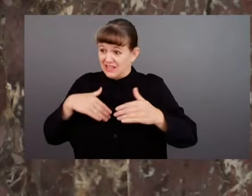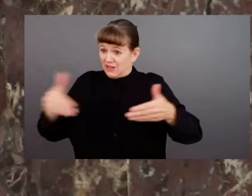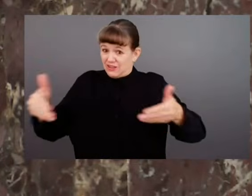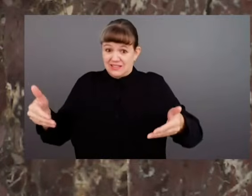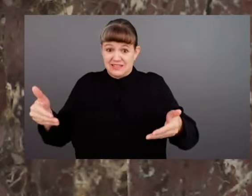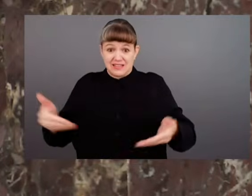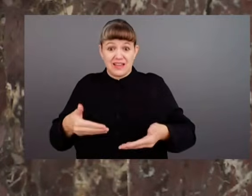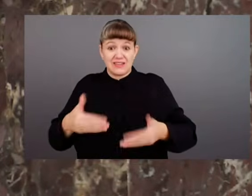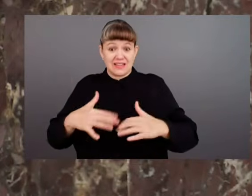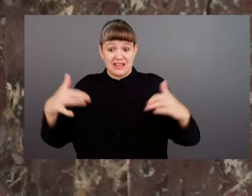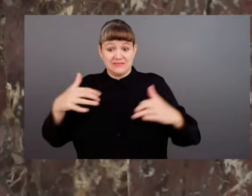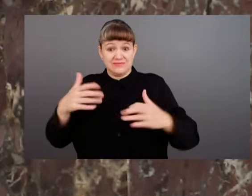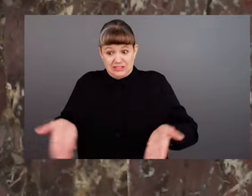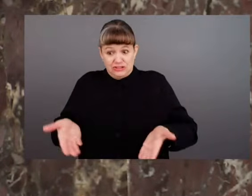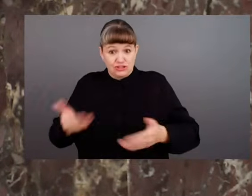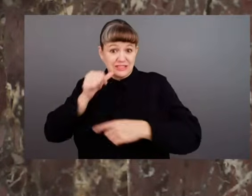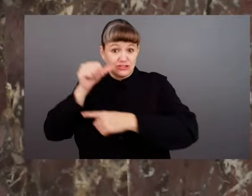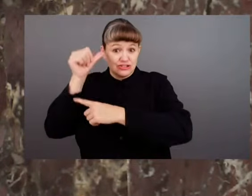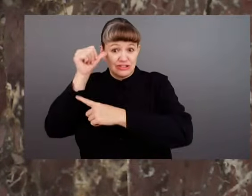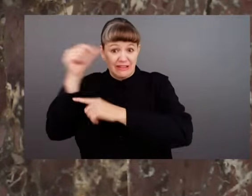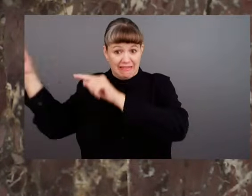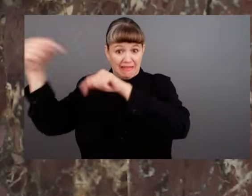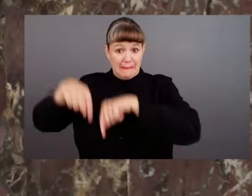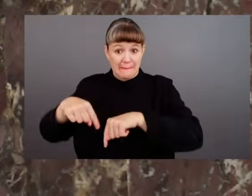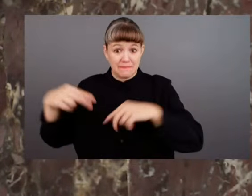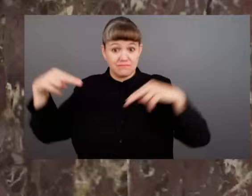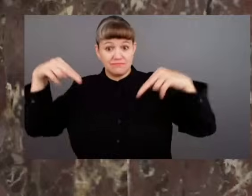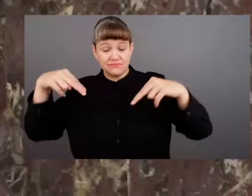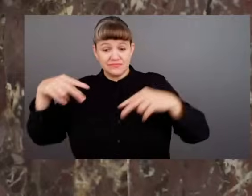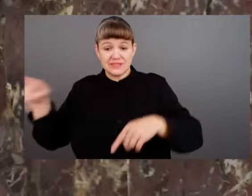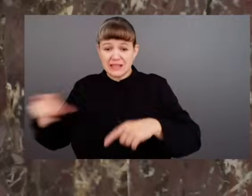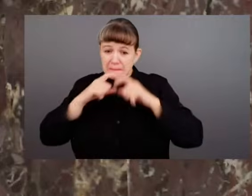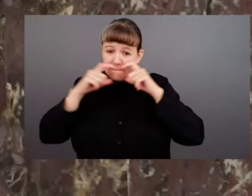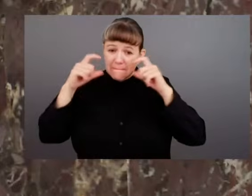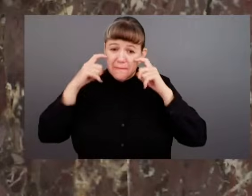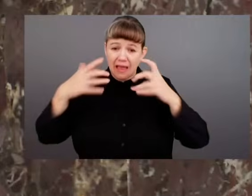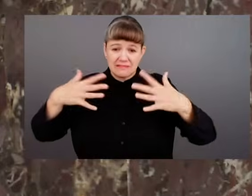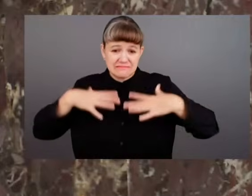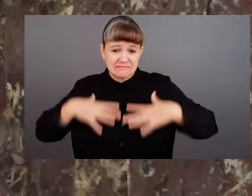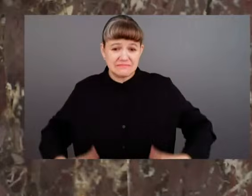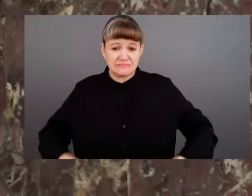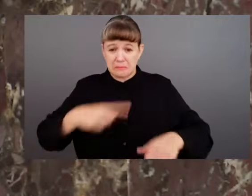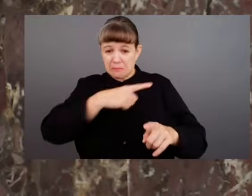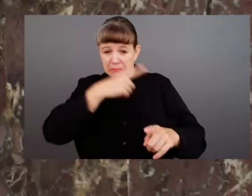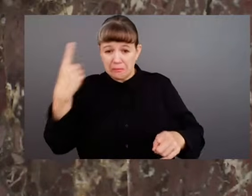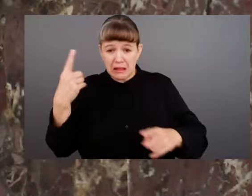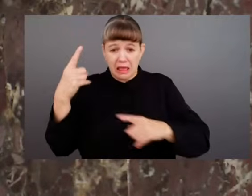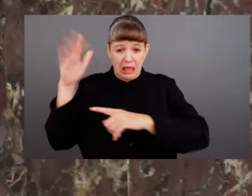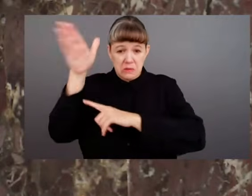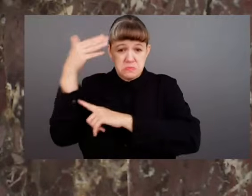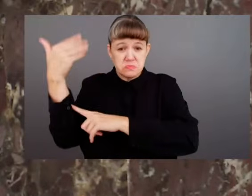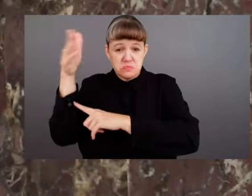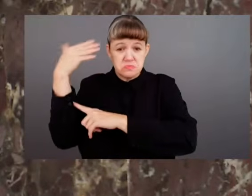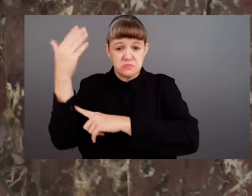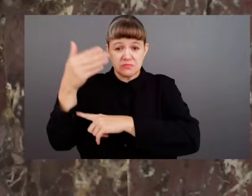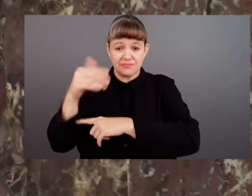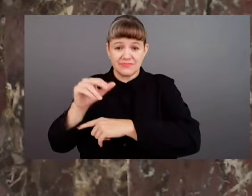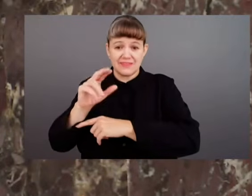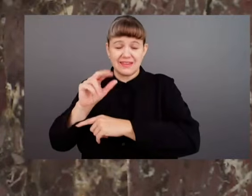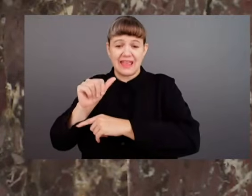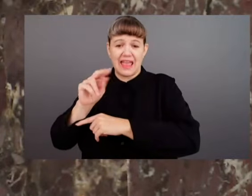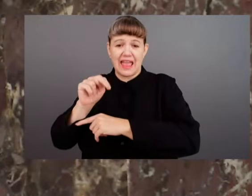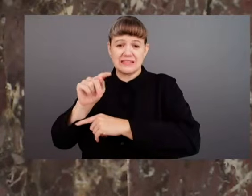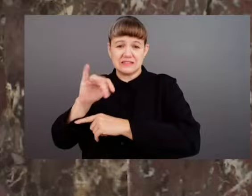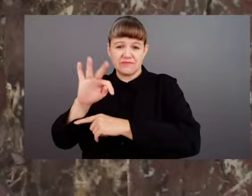black, and flew the Antifa flag to intimidate the public. So my question to the Attorney General